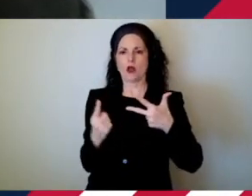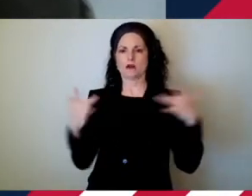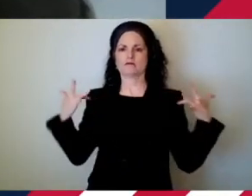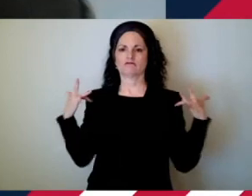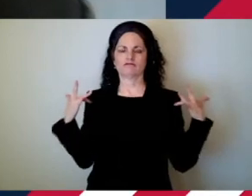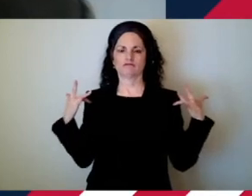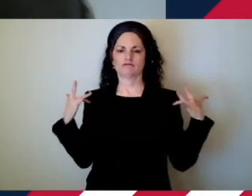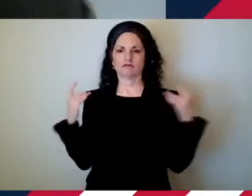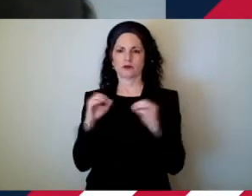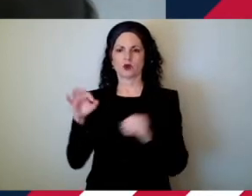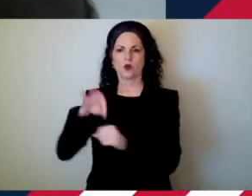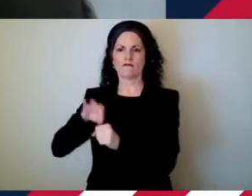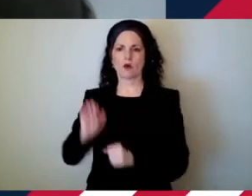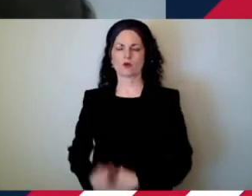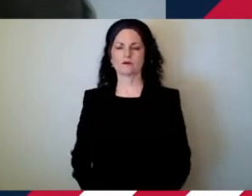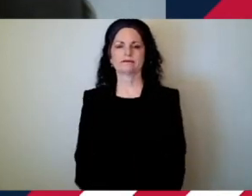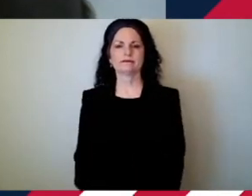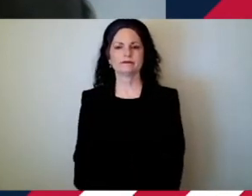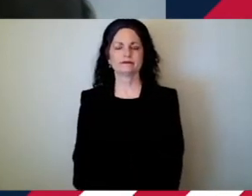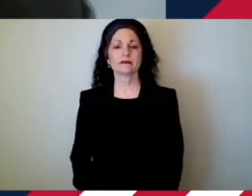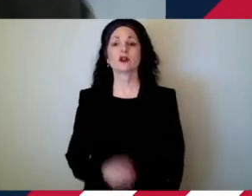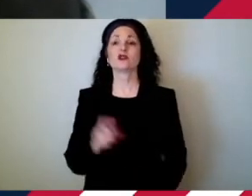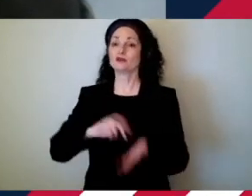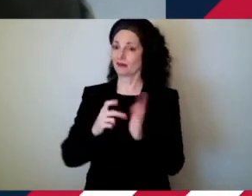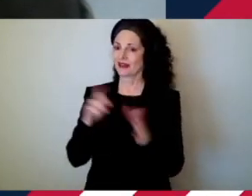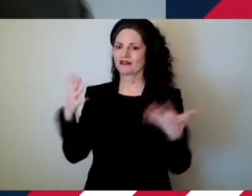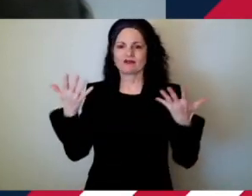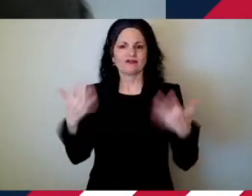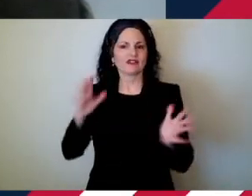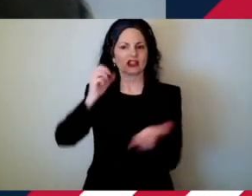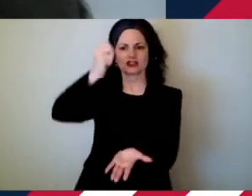So the ratification is completed.